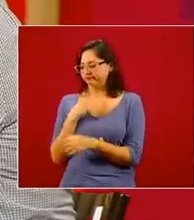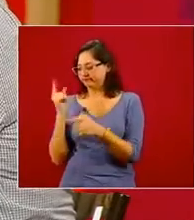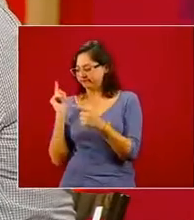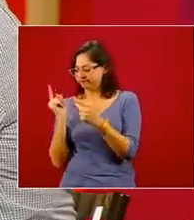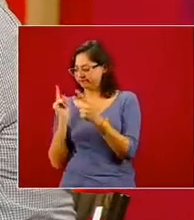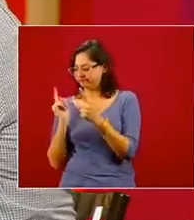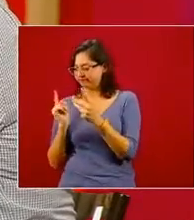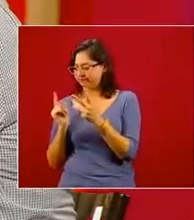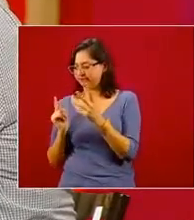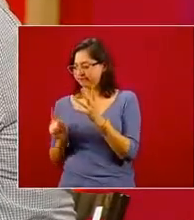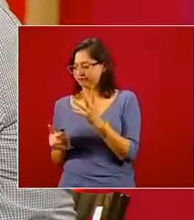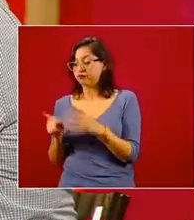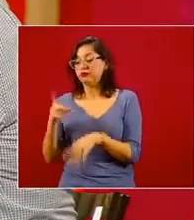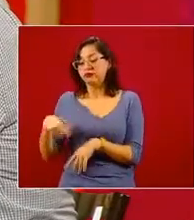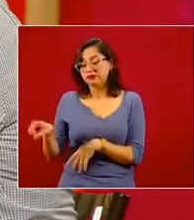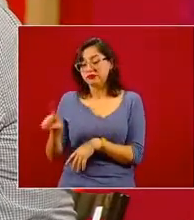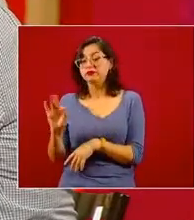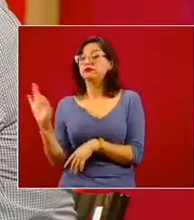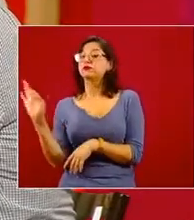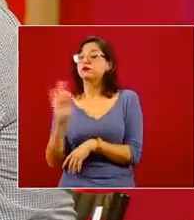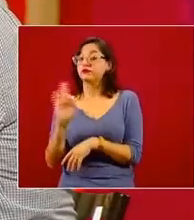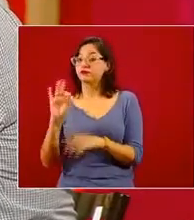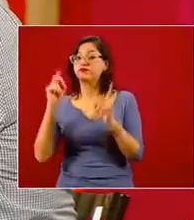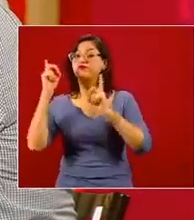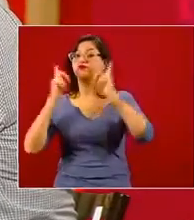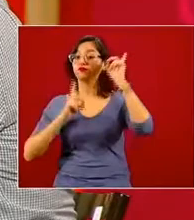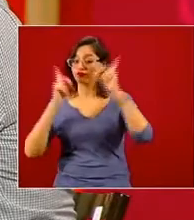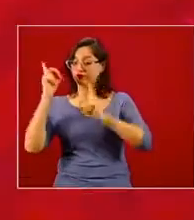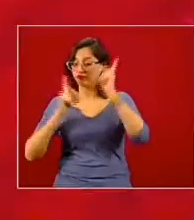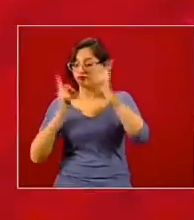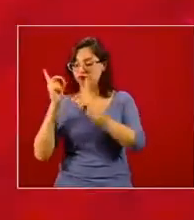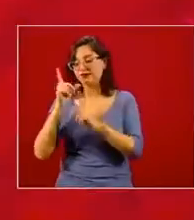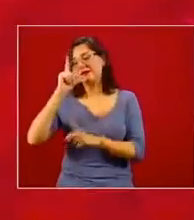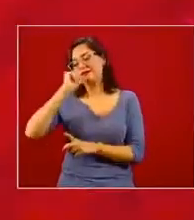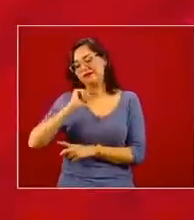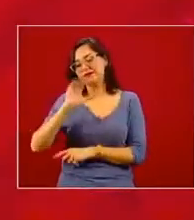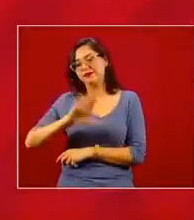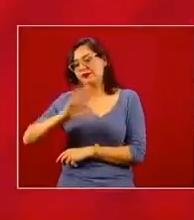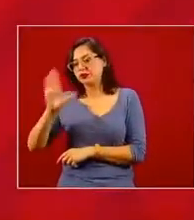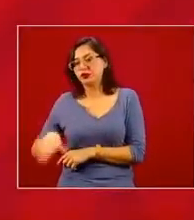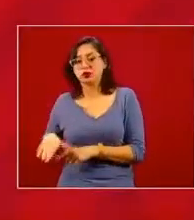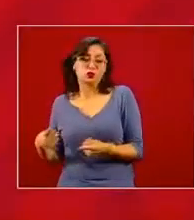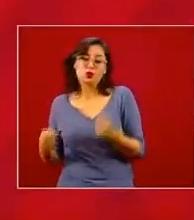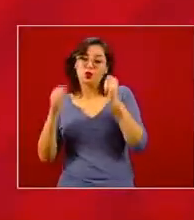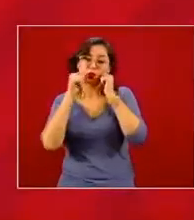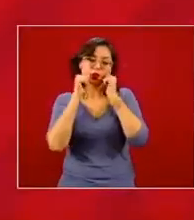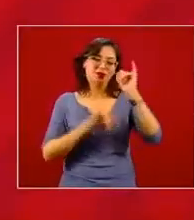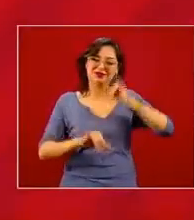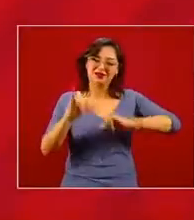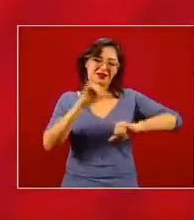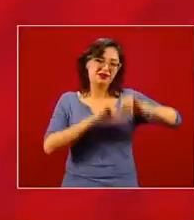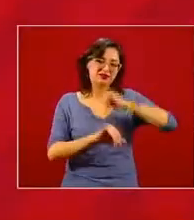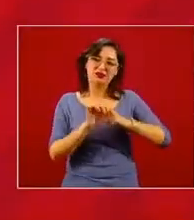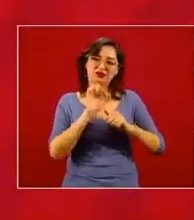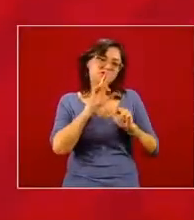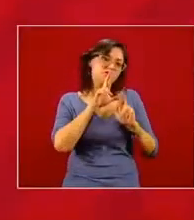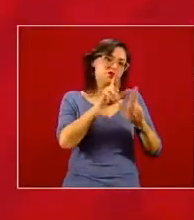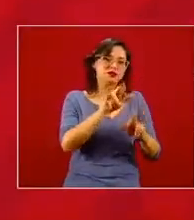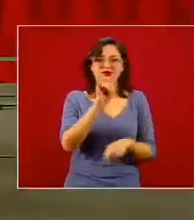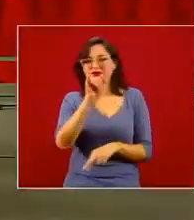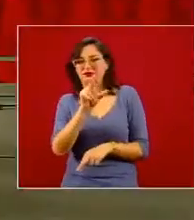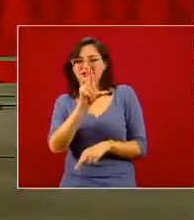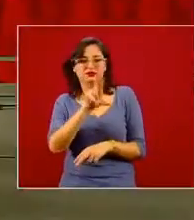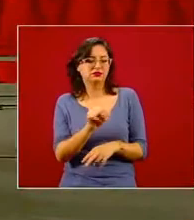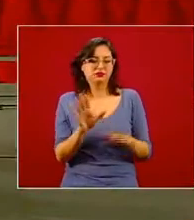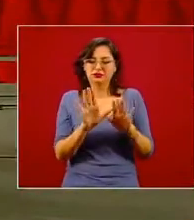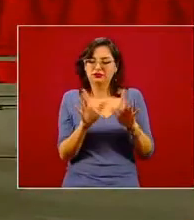que fueron clasificados como sospechosos y que through which lamentablemente they have fallecieron, to decide independientemente all de of lo the que haya cases that pasado were con la muestra o con